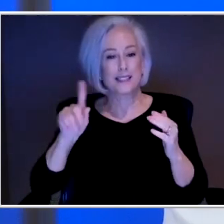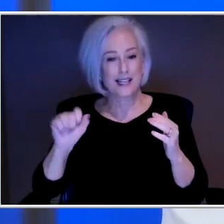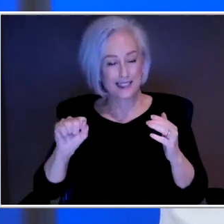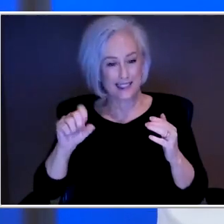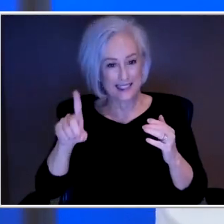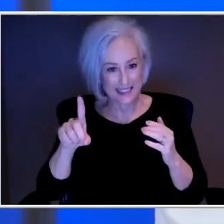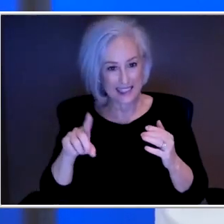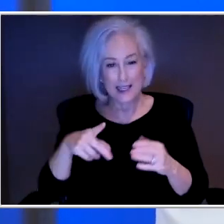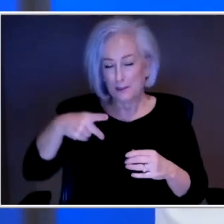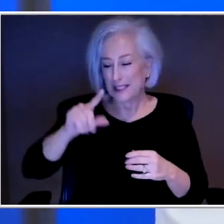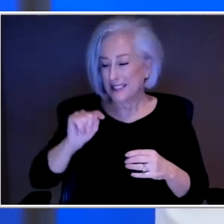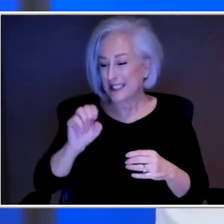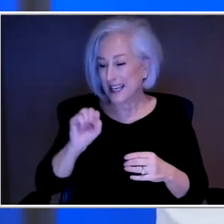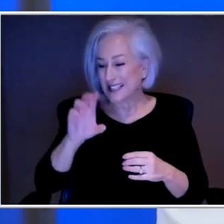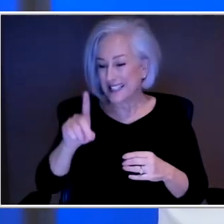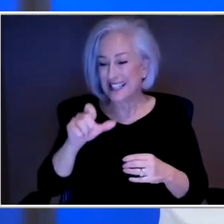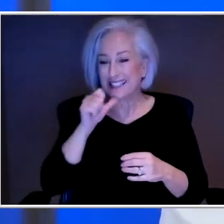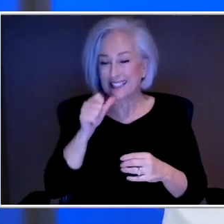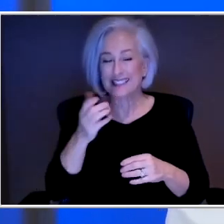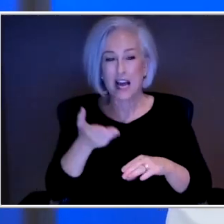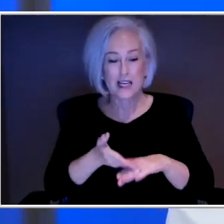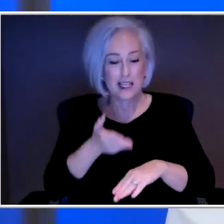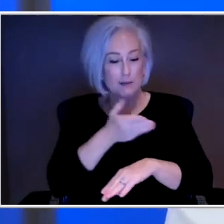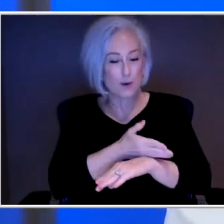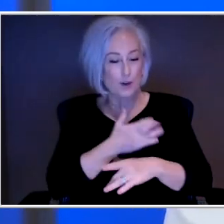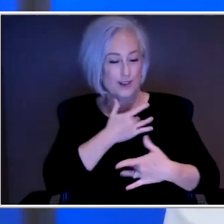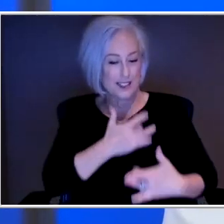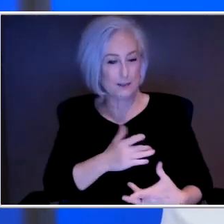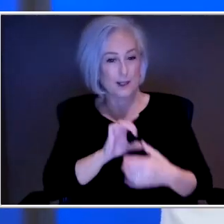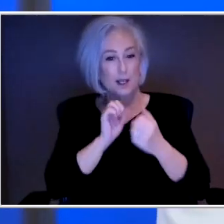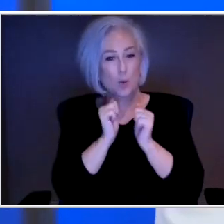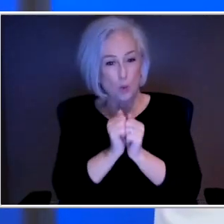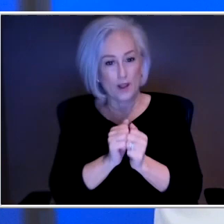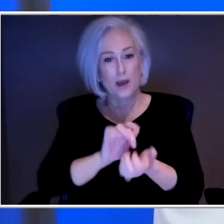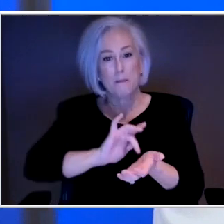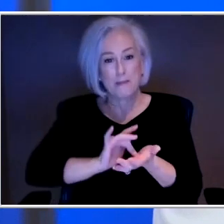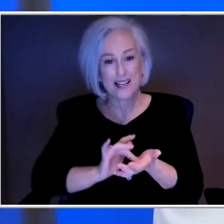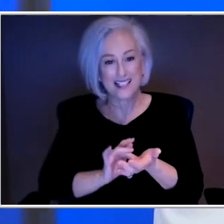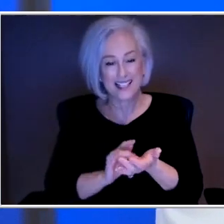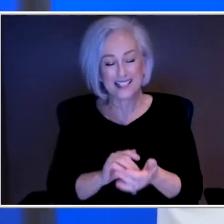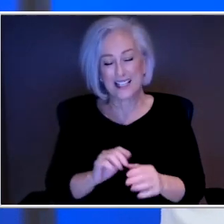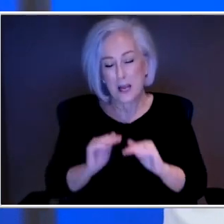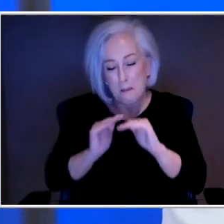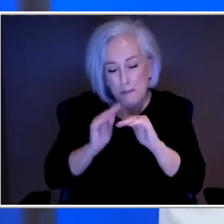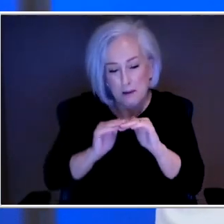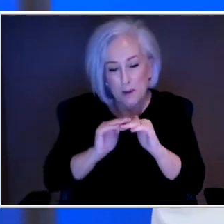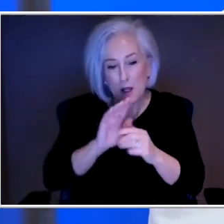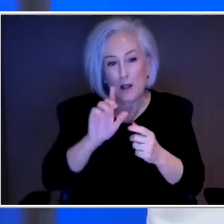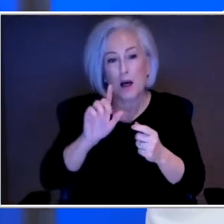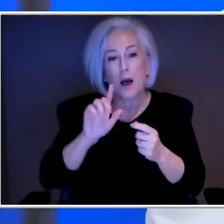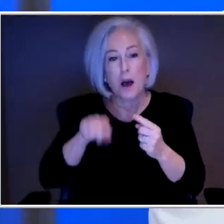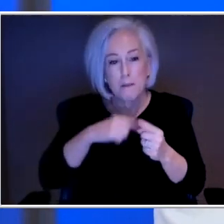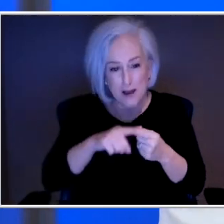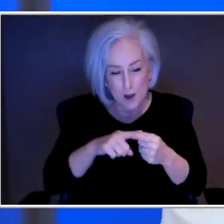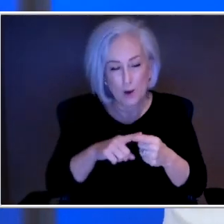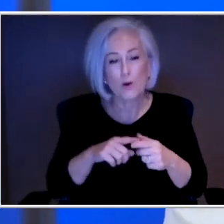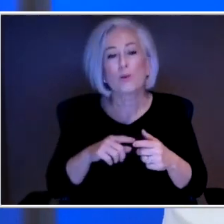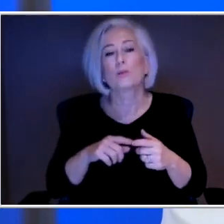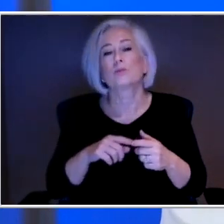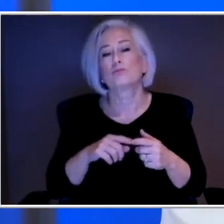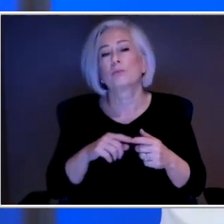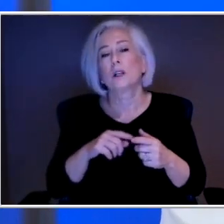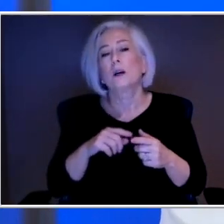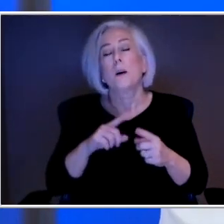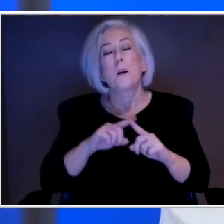There's about 10% of patients that will improve lifelong on medications, but most of that comes down to trauma therapy, but trauma therapy is incredibly intense. And